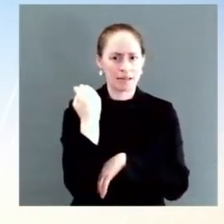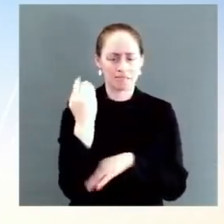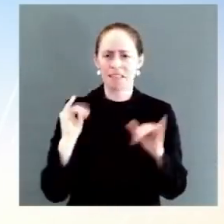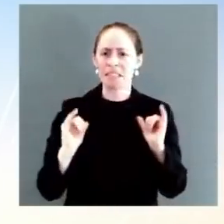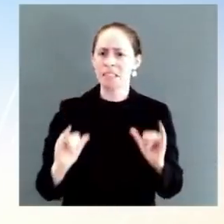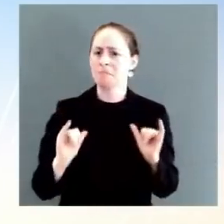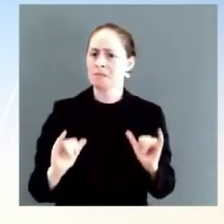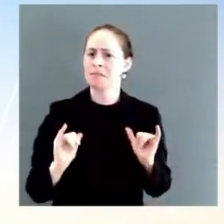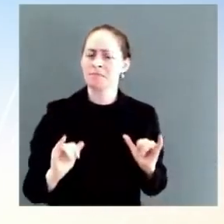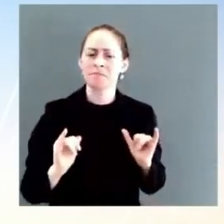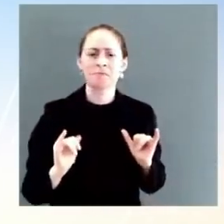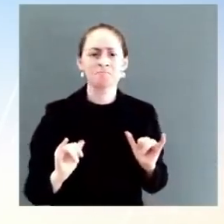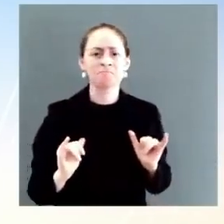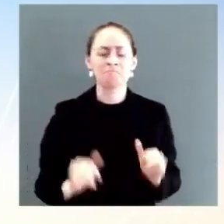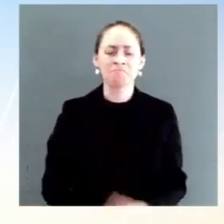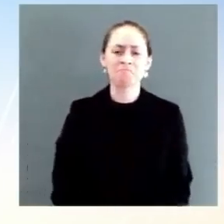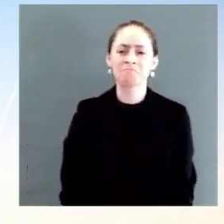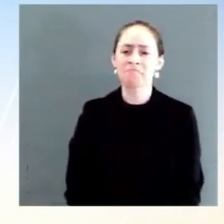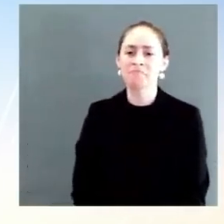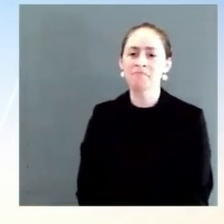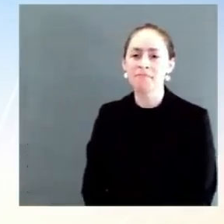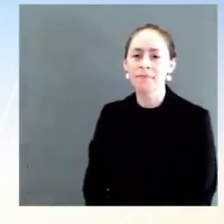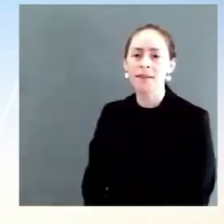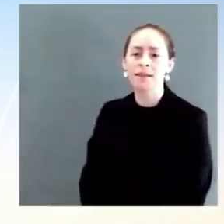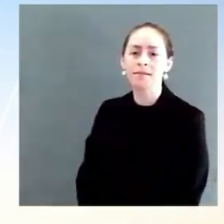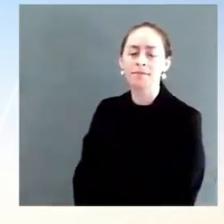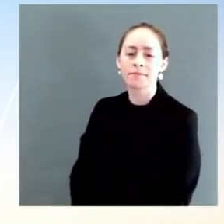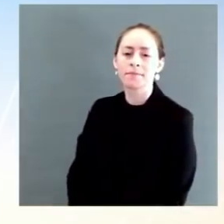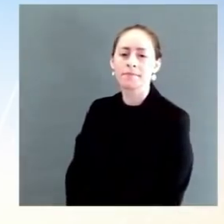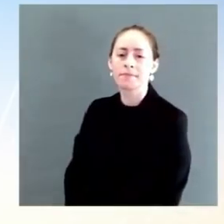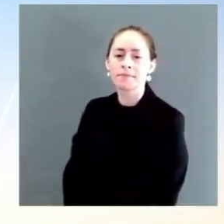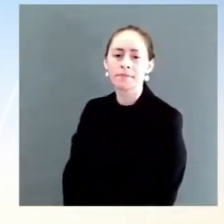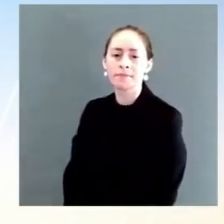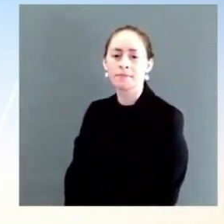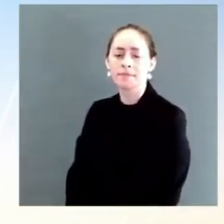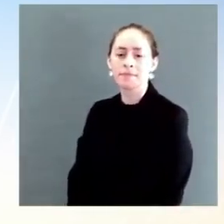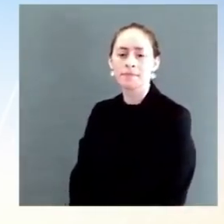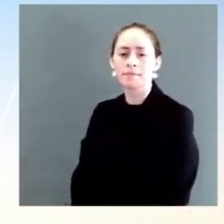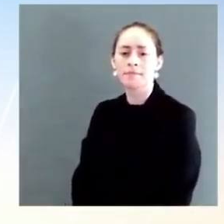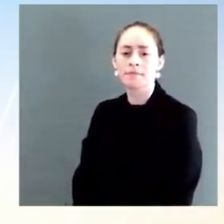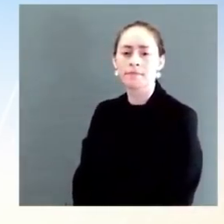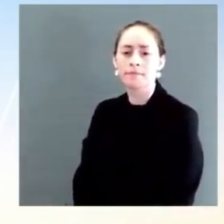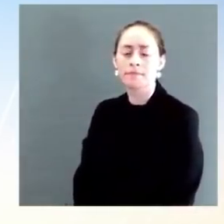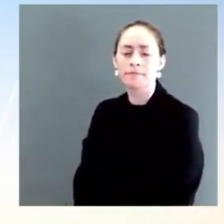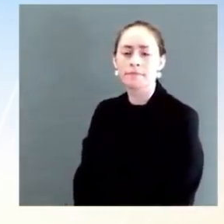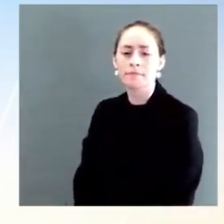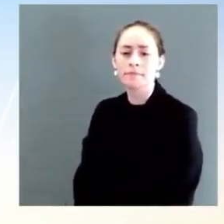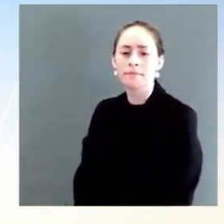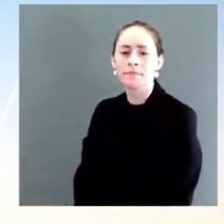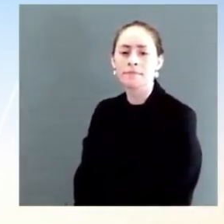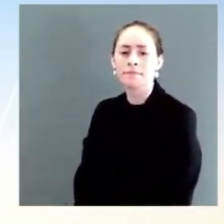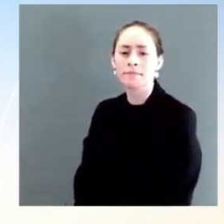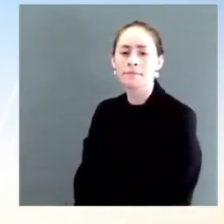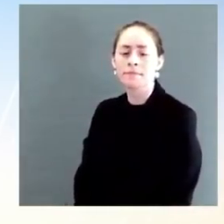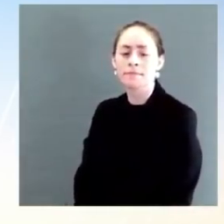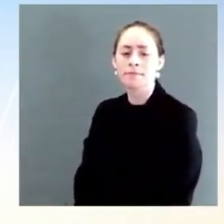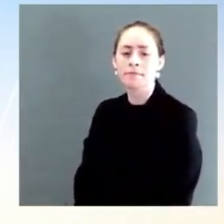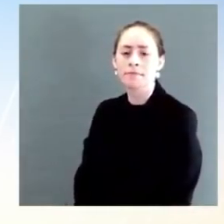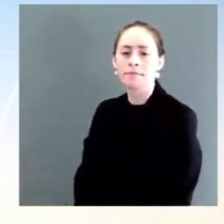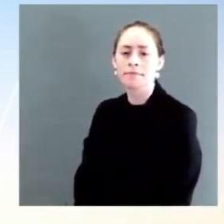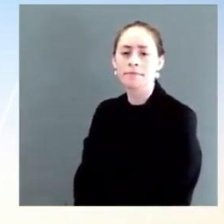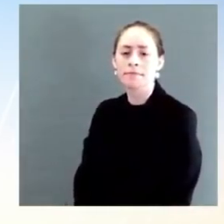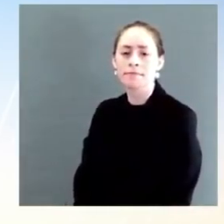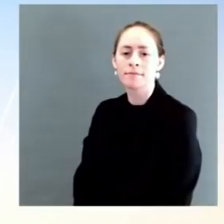impose new sanctions on Russia that it hasn't been willing to impose before, if it were to invade more of Ukraine. What are